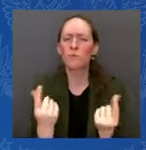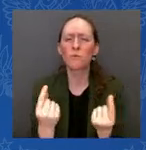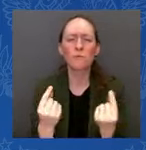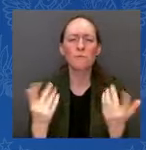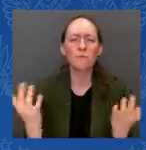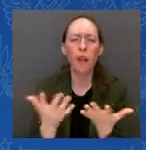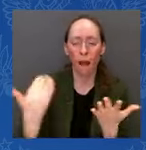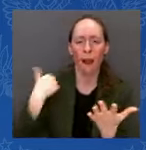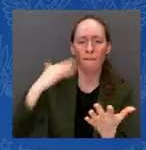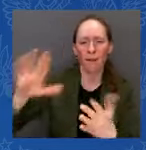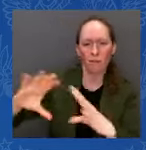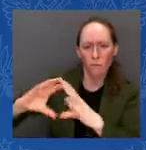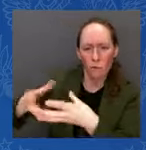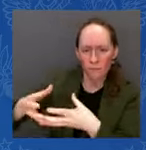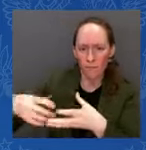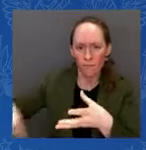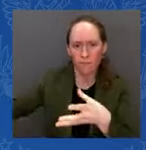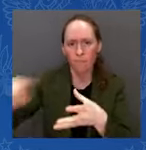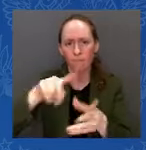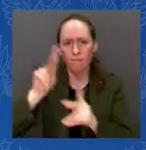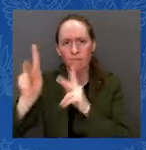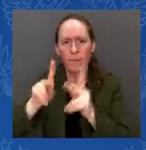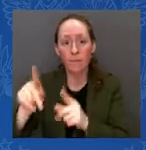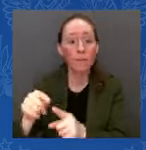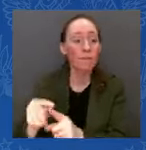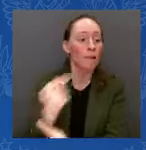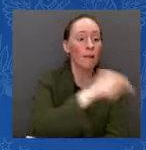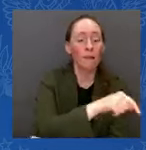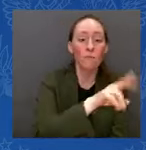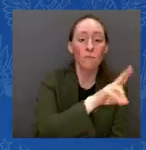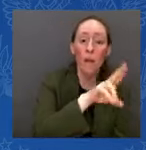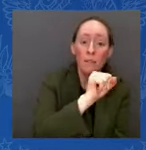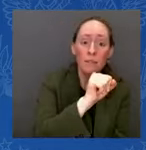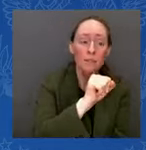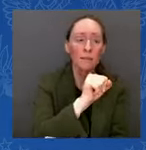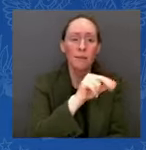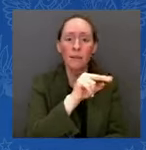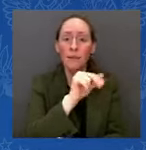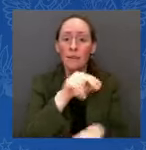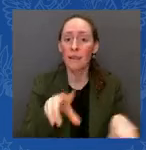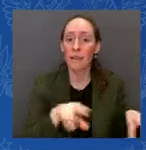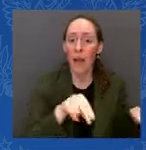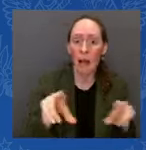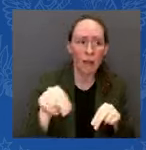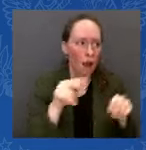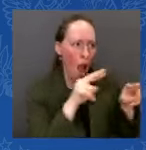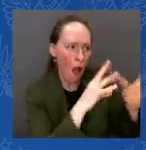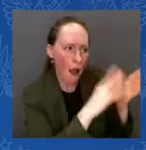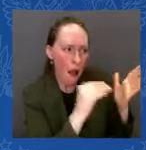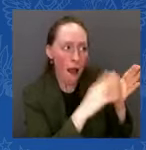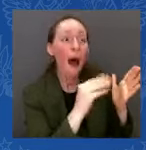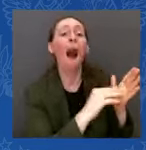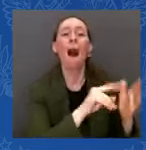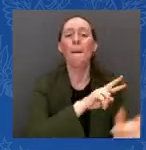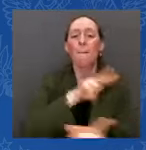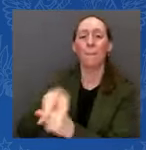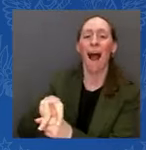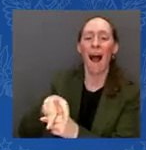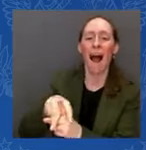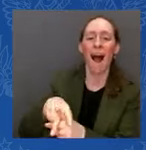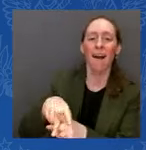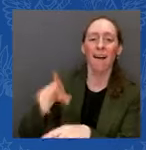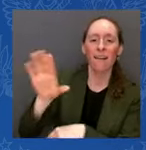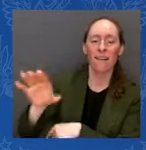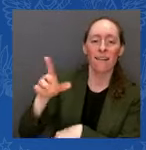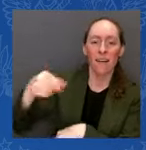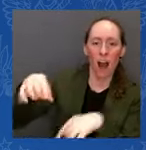visits to Australia. In fact, as we speak, the nuclear-powered sub USS Asheville is making a port call in